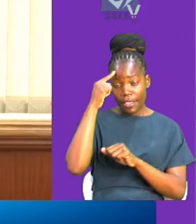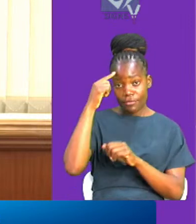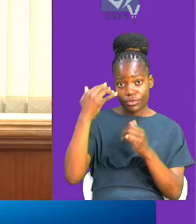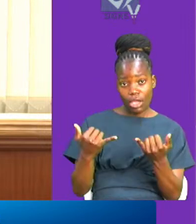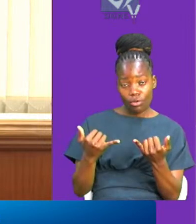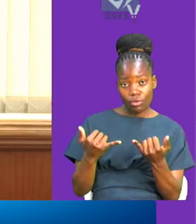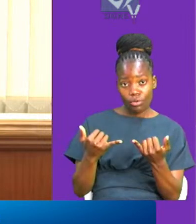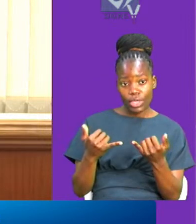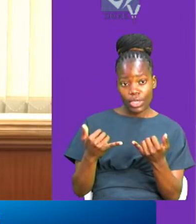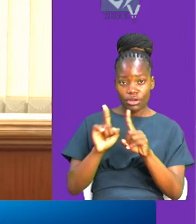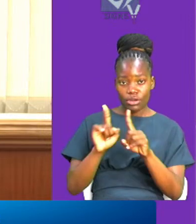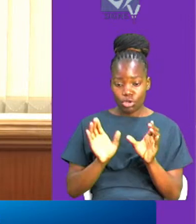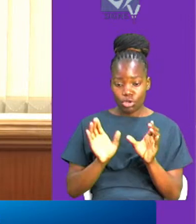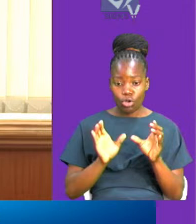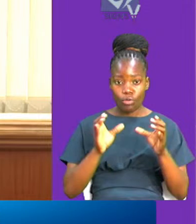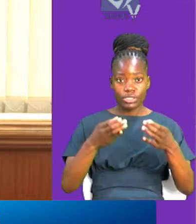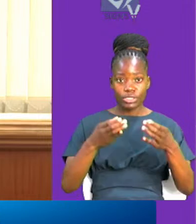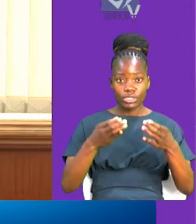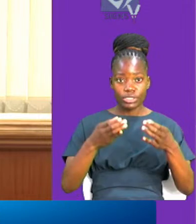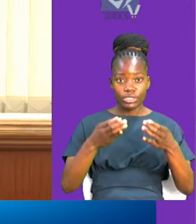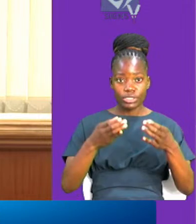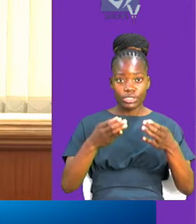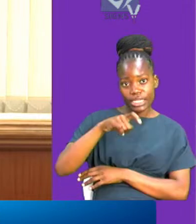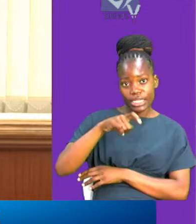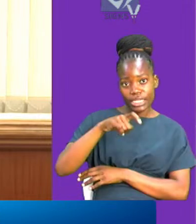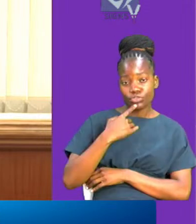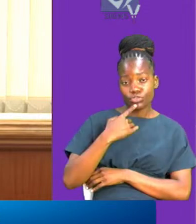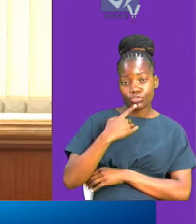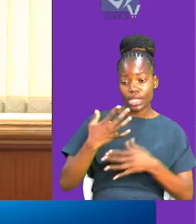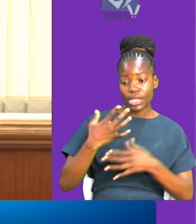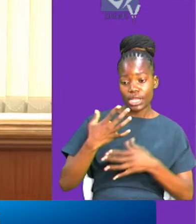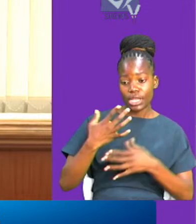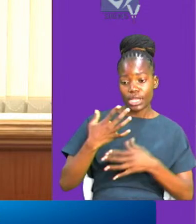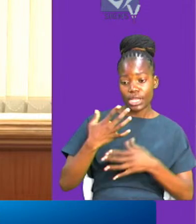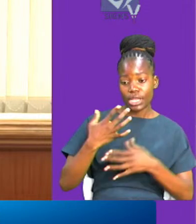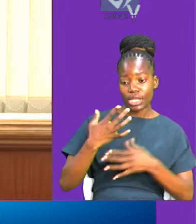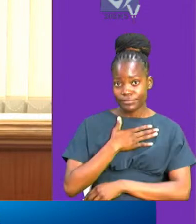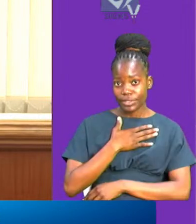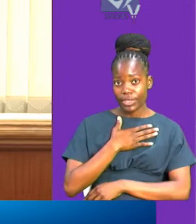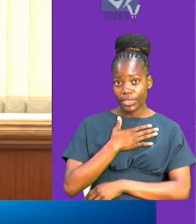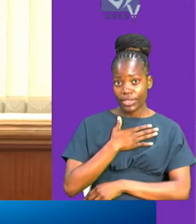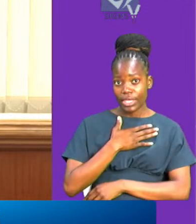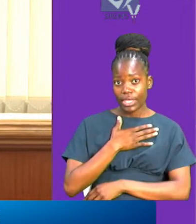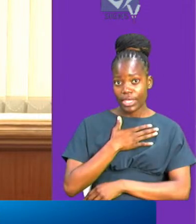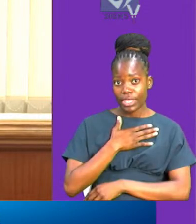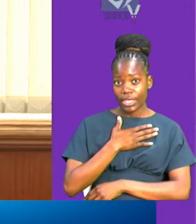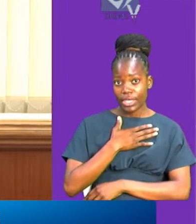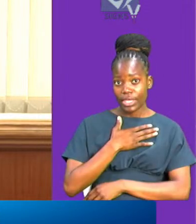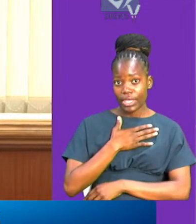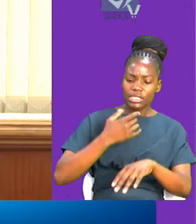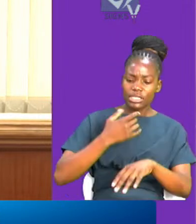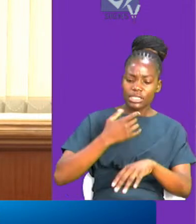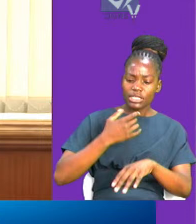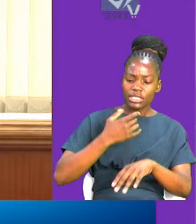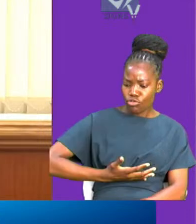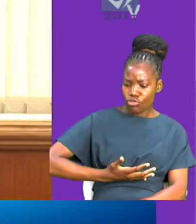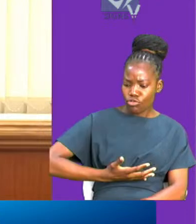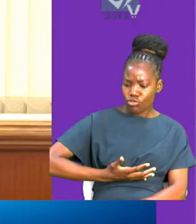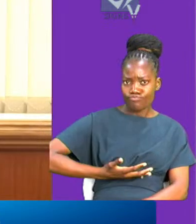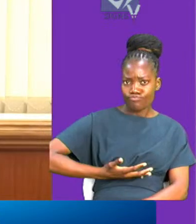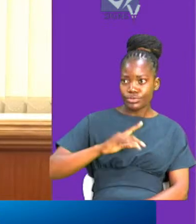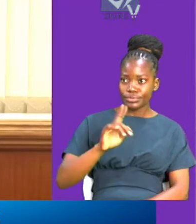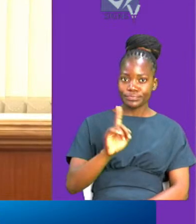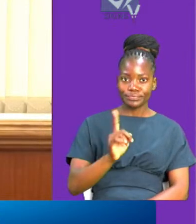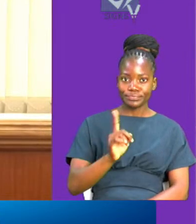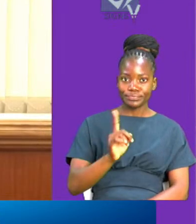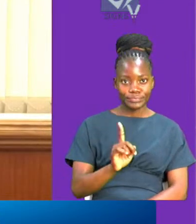as a community, I think I need to tell our people, it's no time to agitate in the kind of way we saw. I do